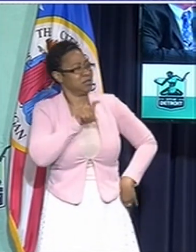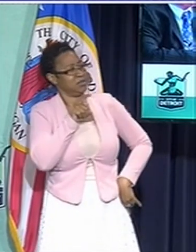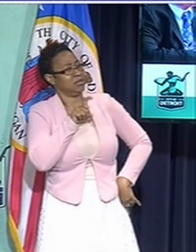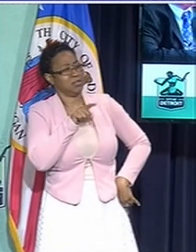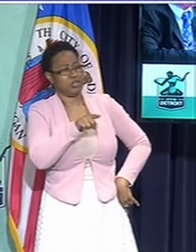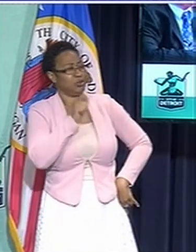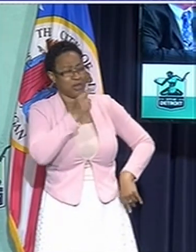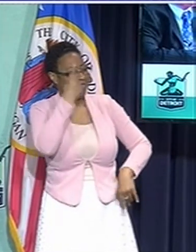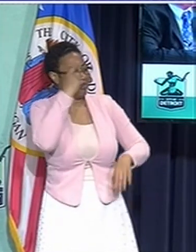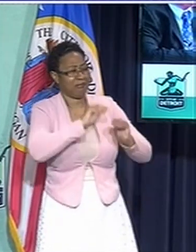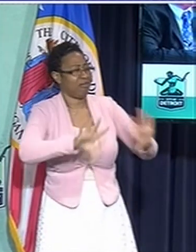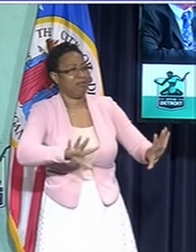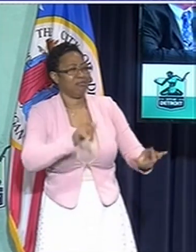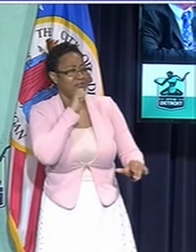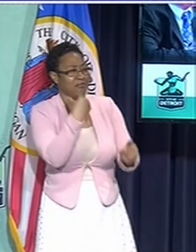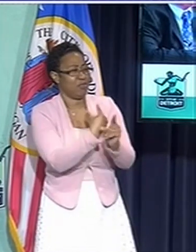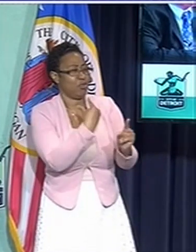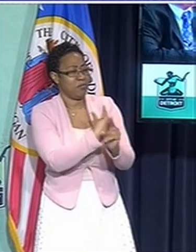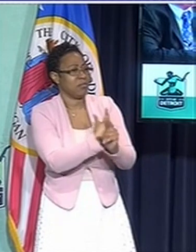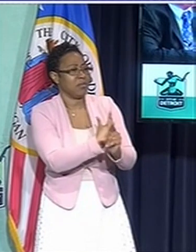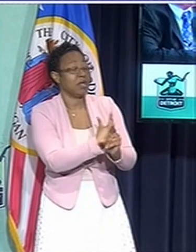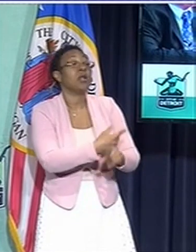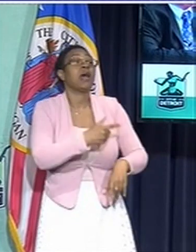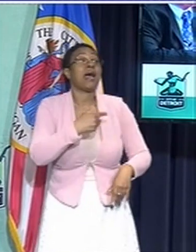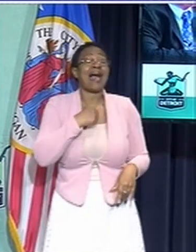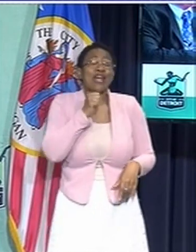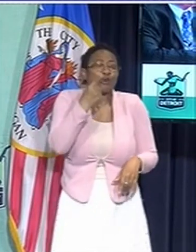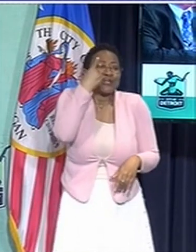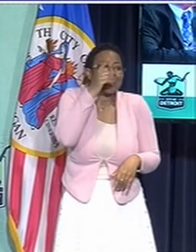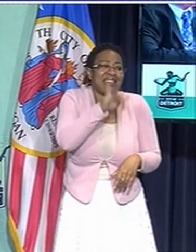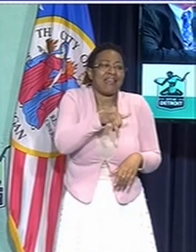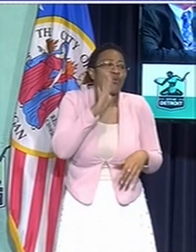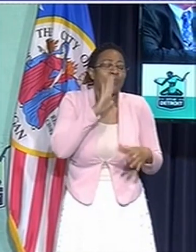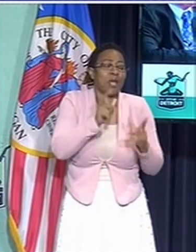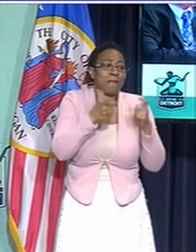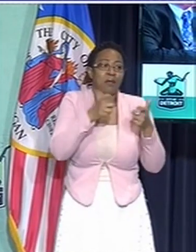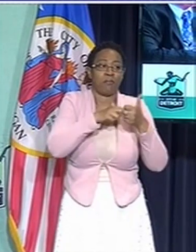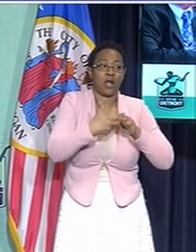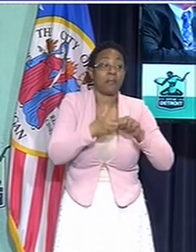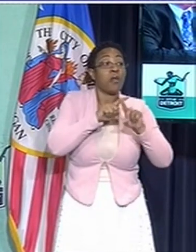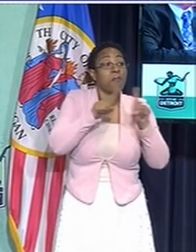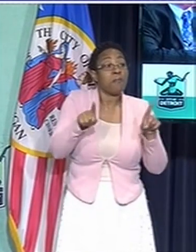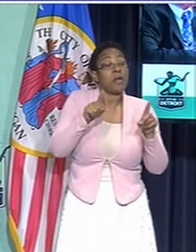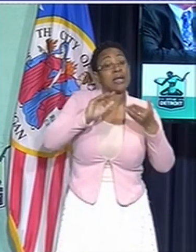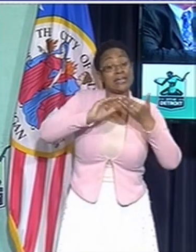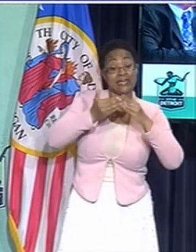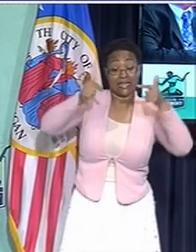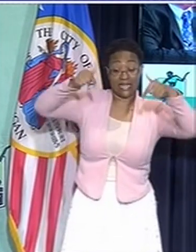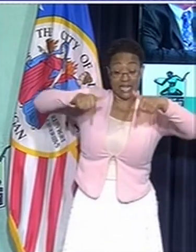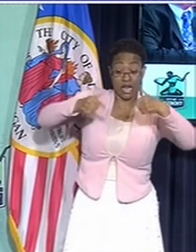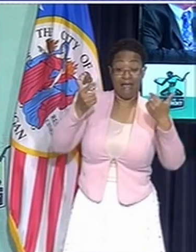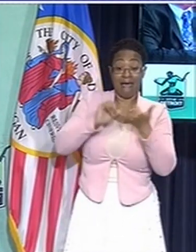thinking very clearly. But I don't really see that as a big issue. The way it works at the city is you're going to have to